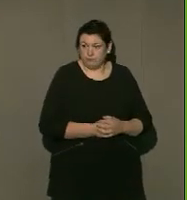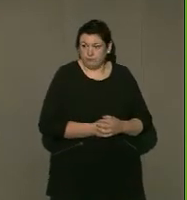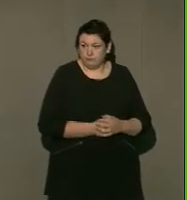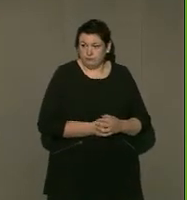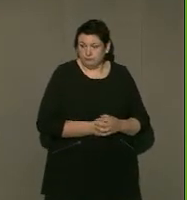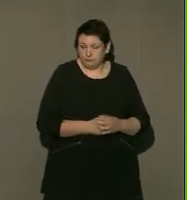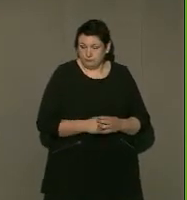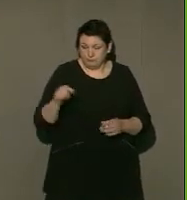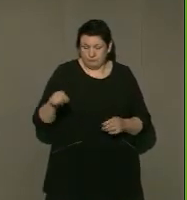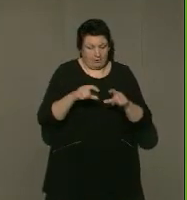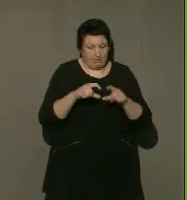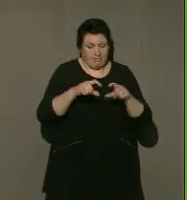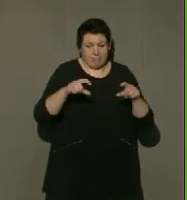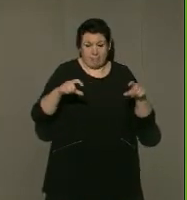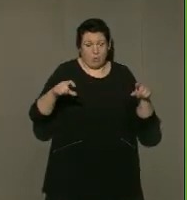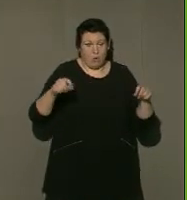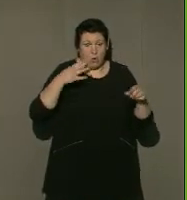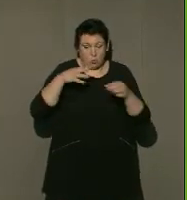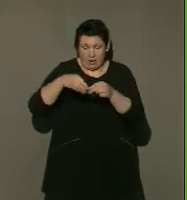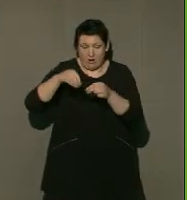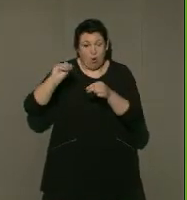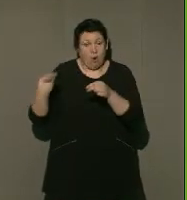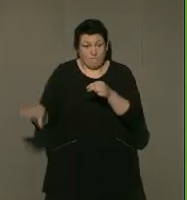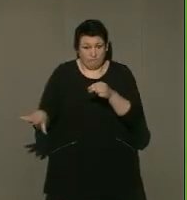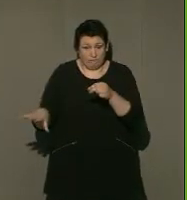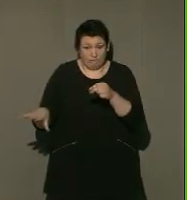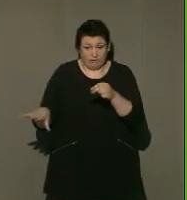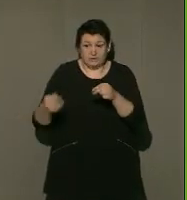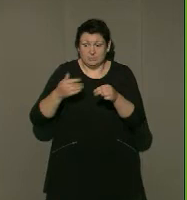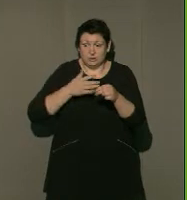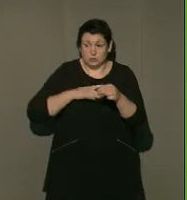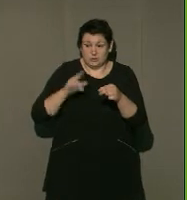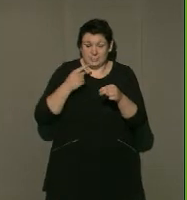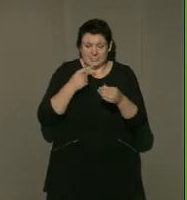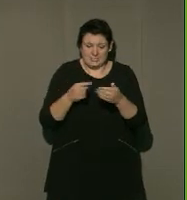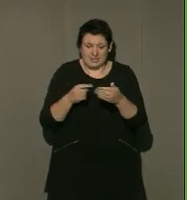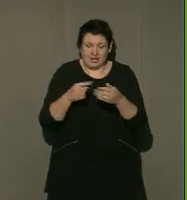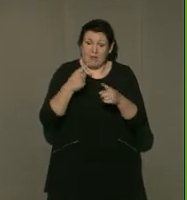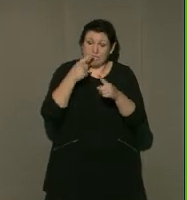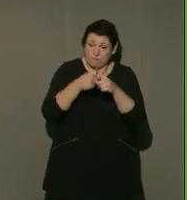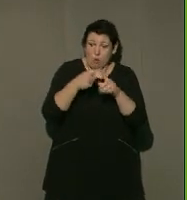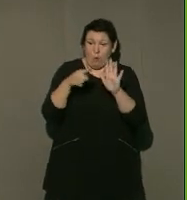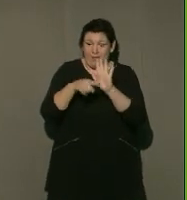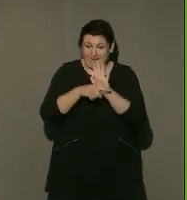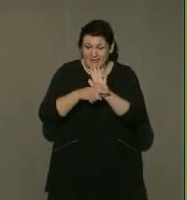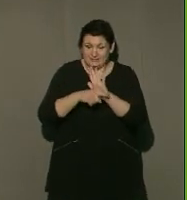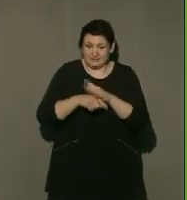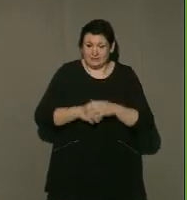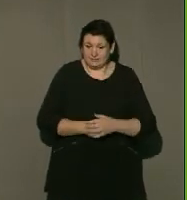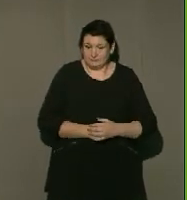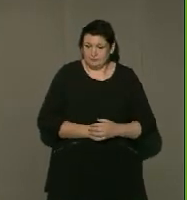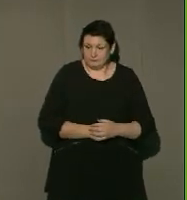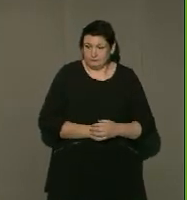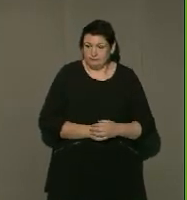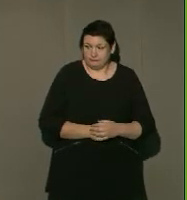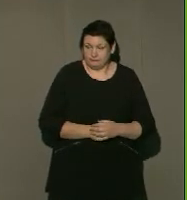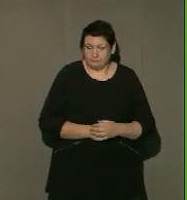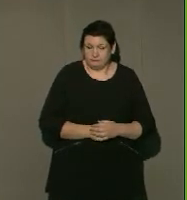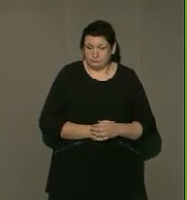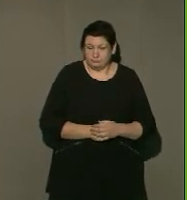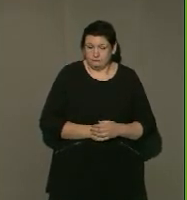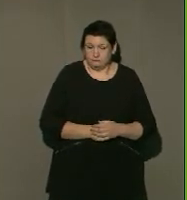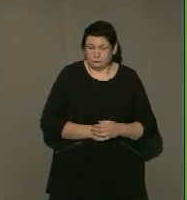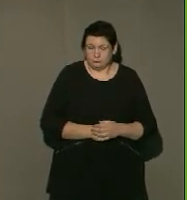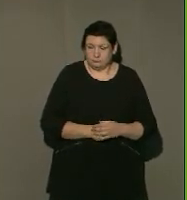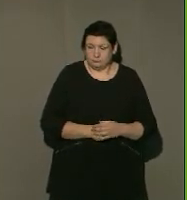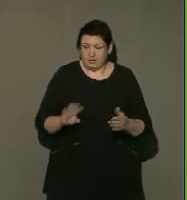On that card, when you detach it, you will need to mark for or against. If you mark it